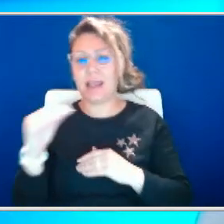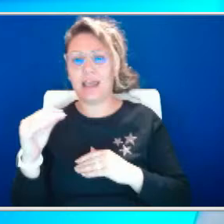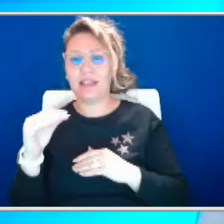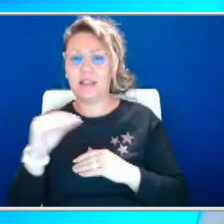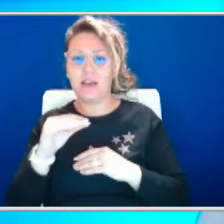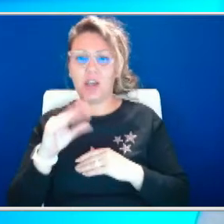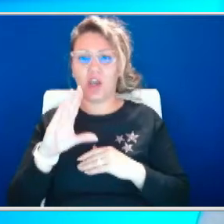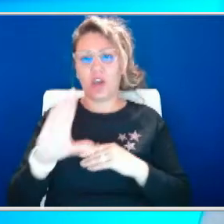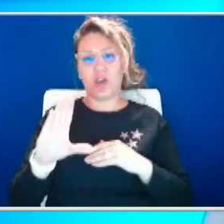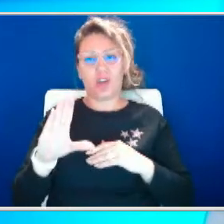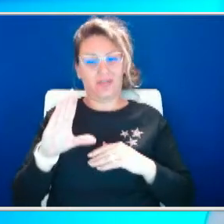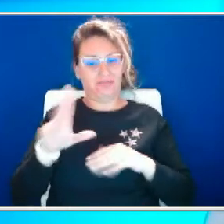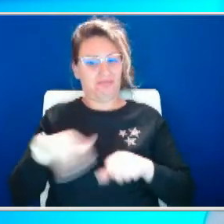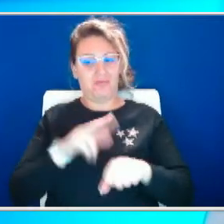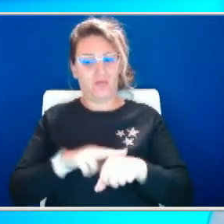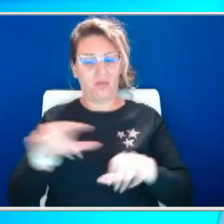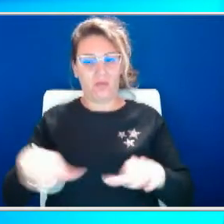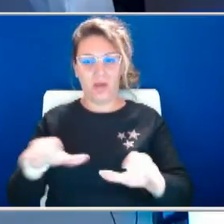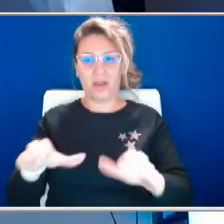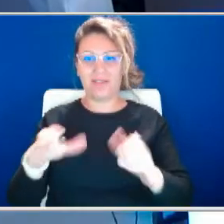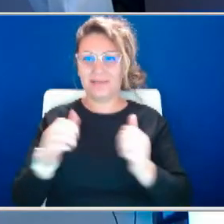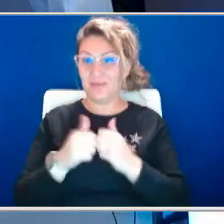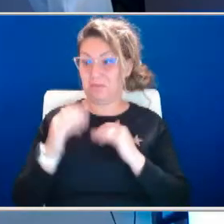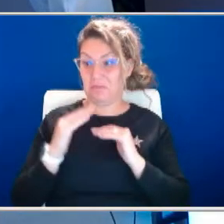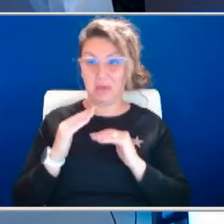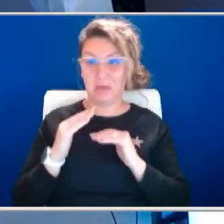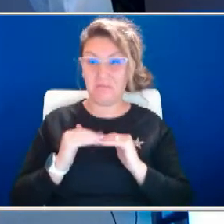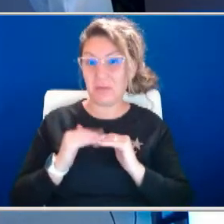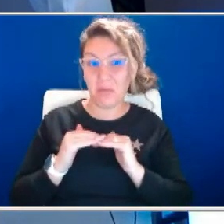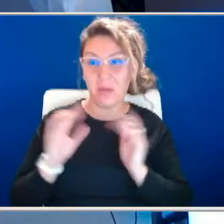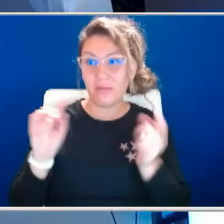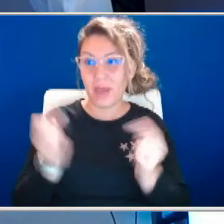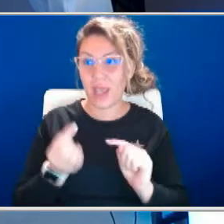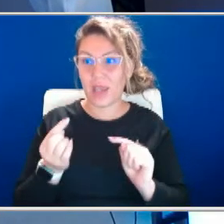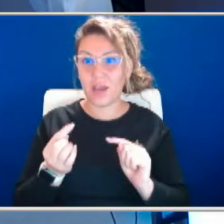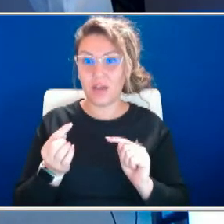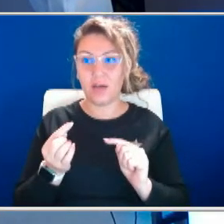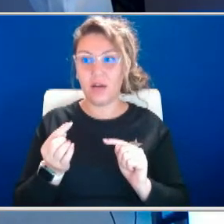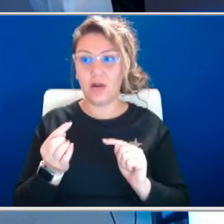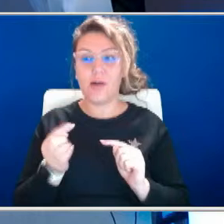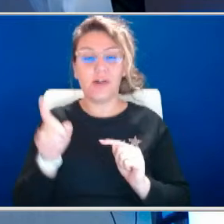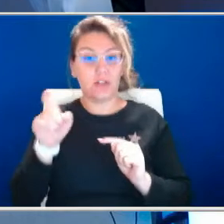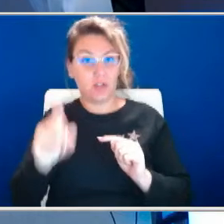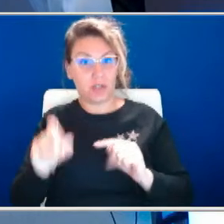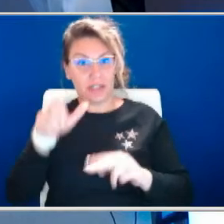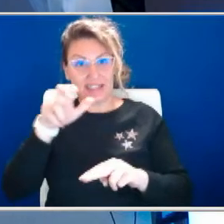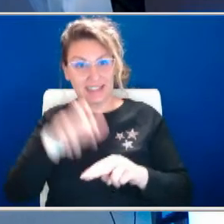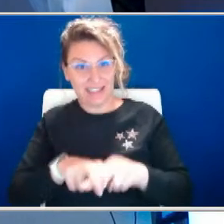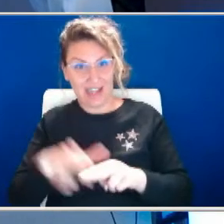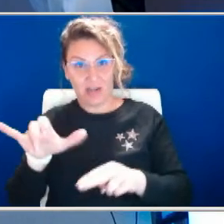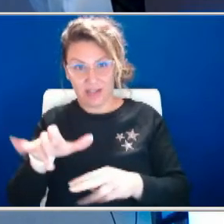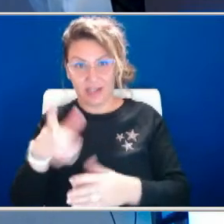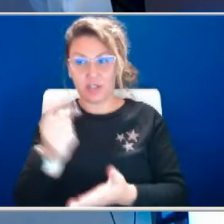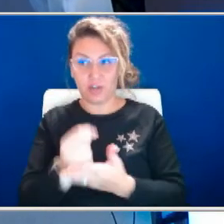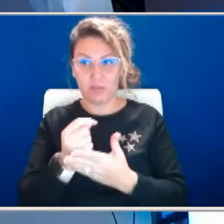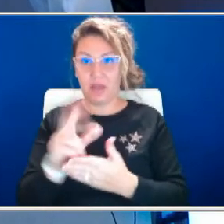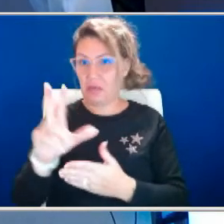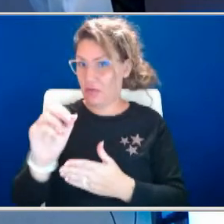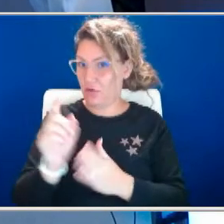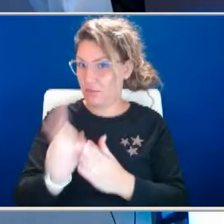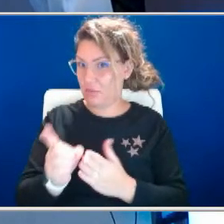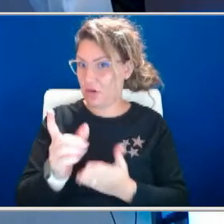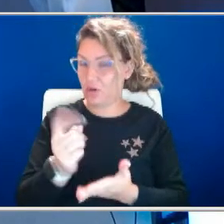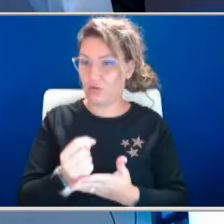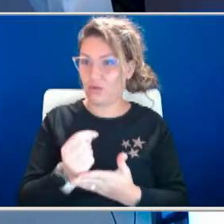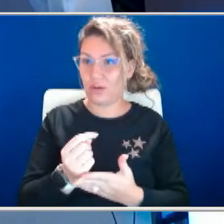their normal activities with really minimal to no pain. So it's not, they have to go somewhere and sit down and do it like a treatment. It's like a 30-minute treatment. But I was thinking you wouldn't